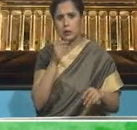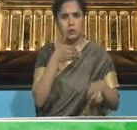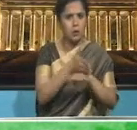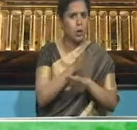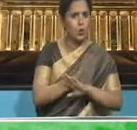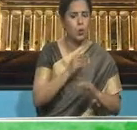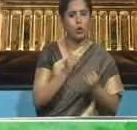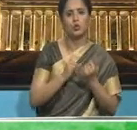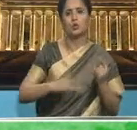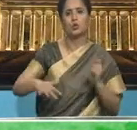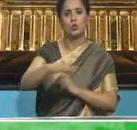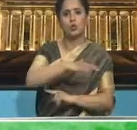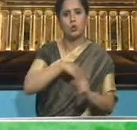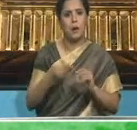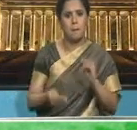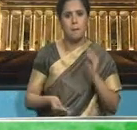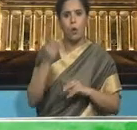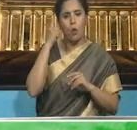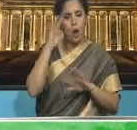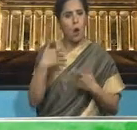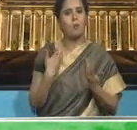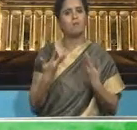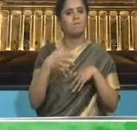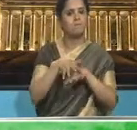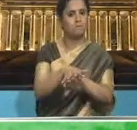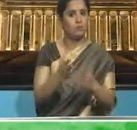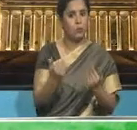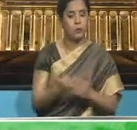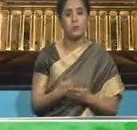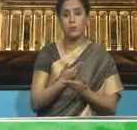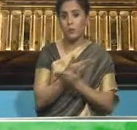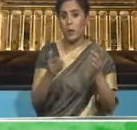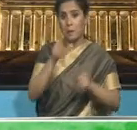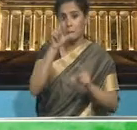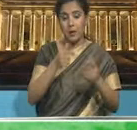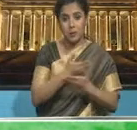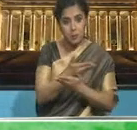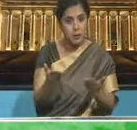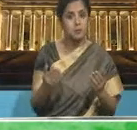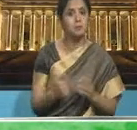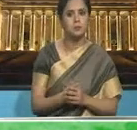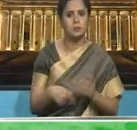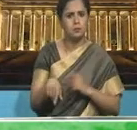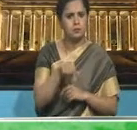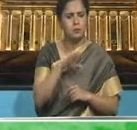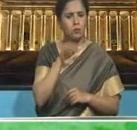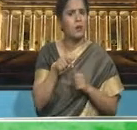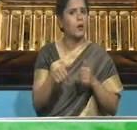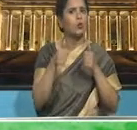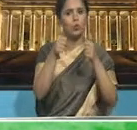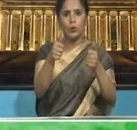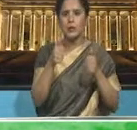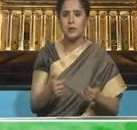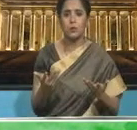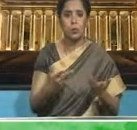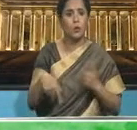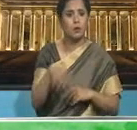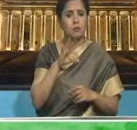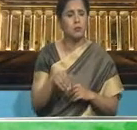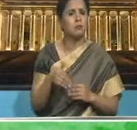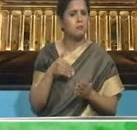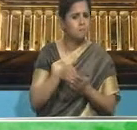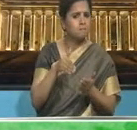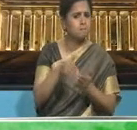the society more cohesive. Dear fellow citizens, as a result of a series